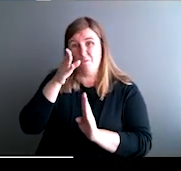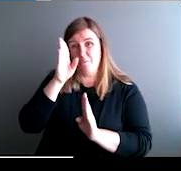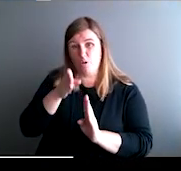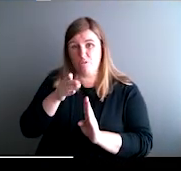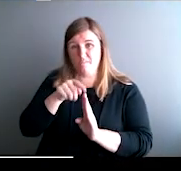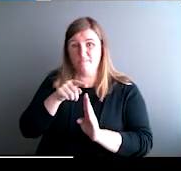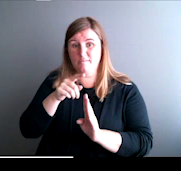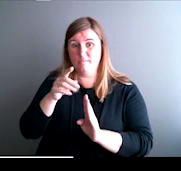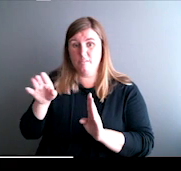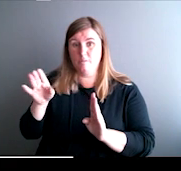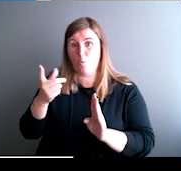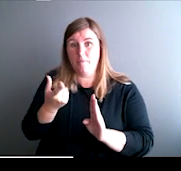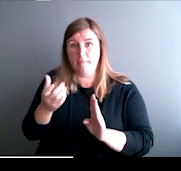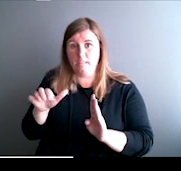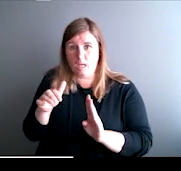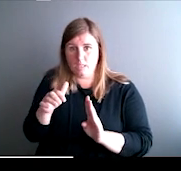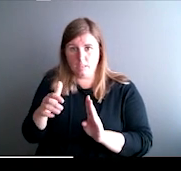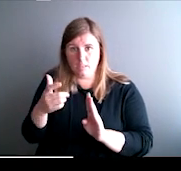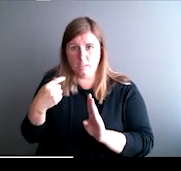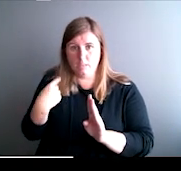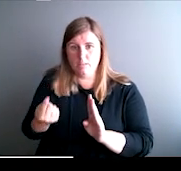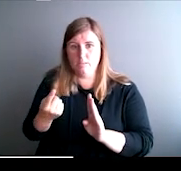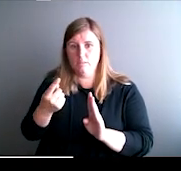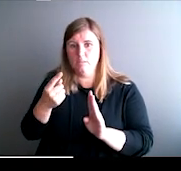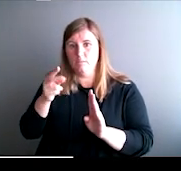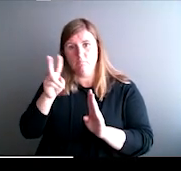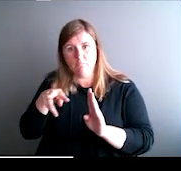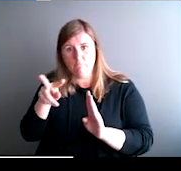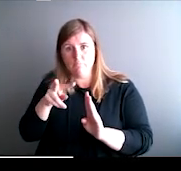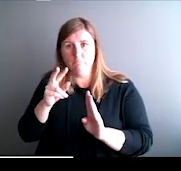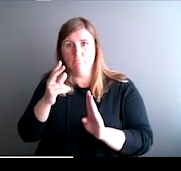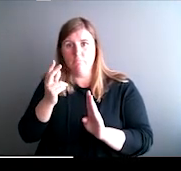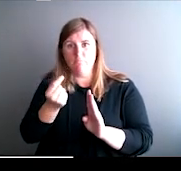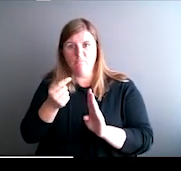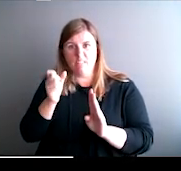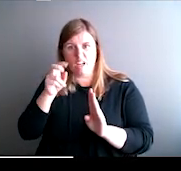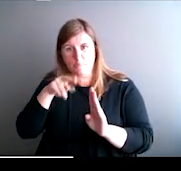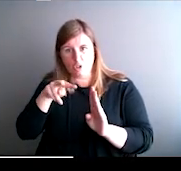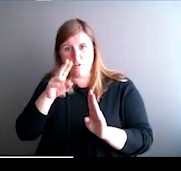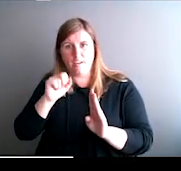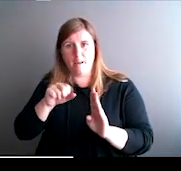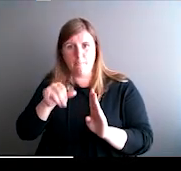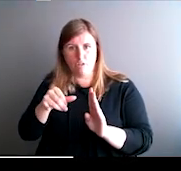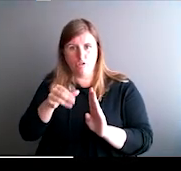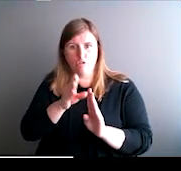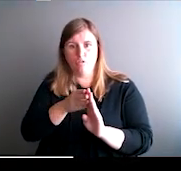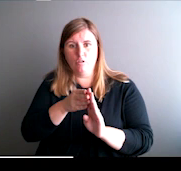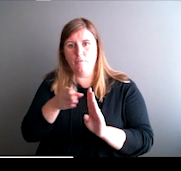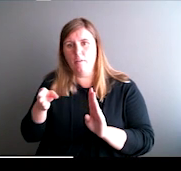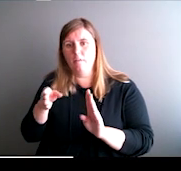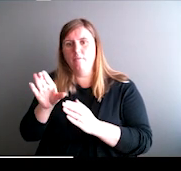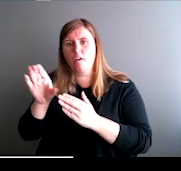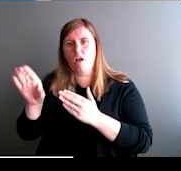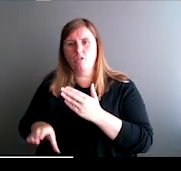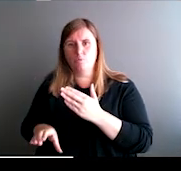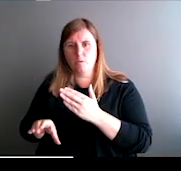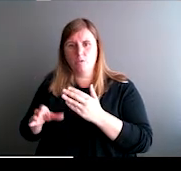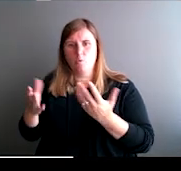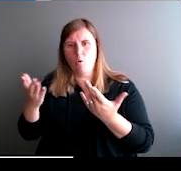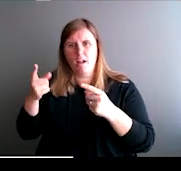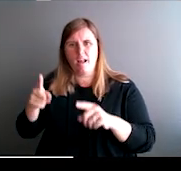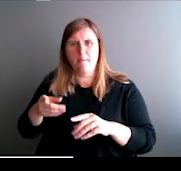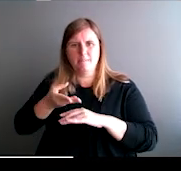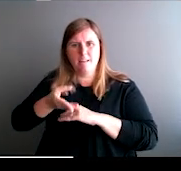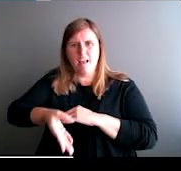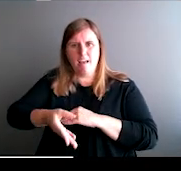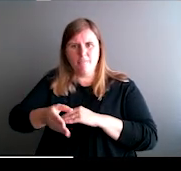which is simply what the person does. It's observable and it's measurable. And then the consequence, what happens after